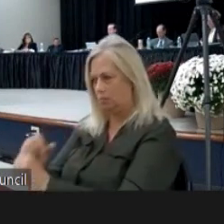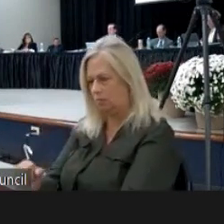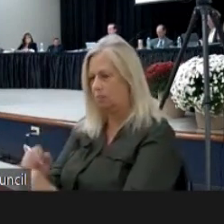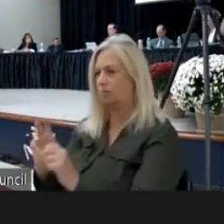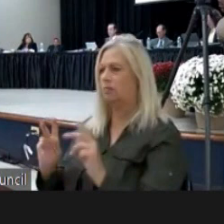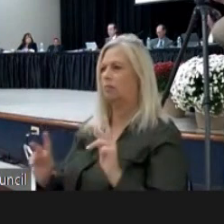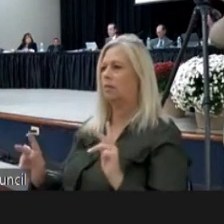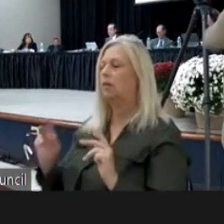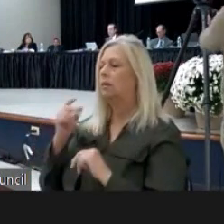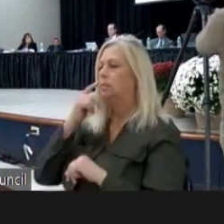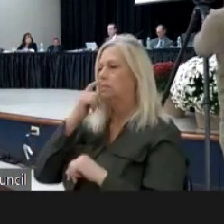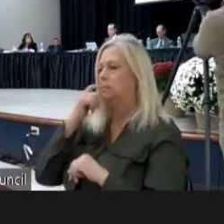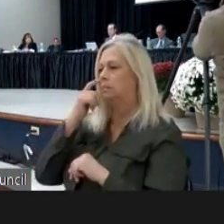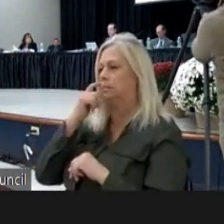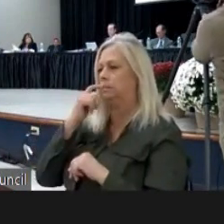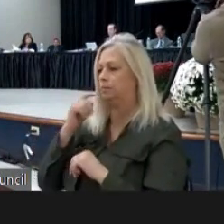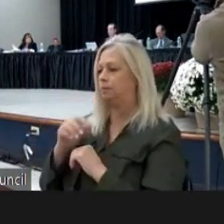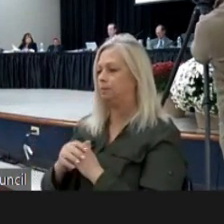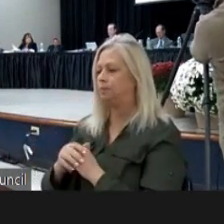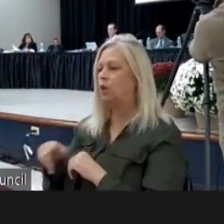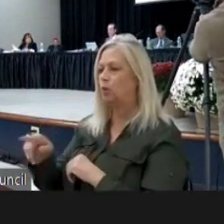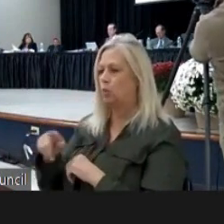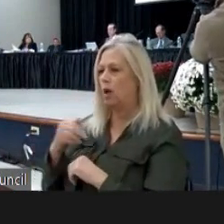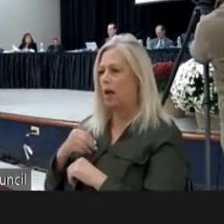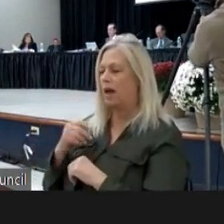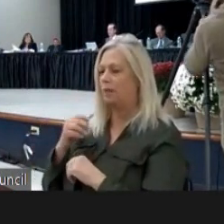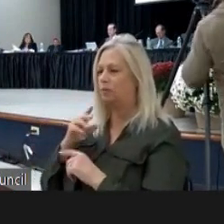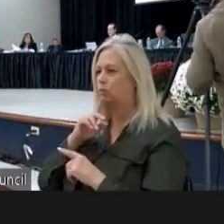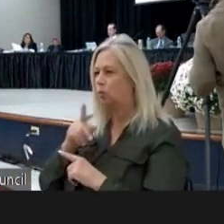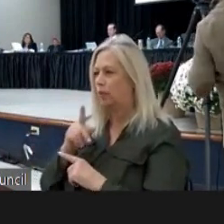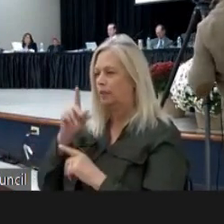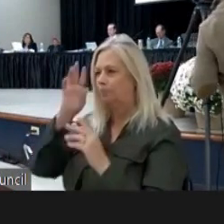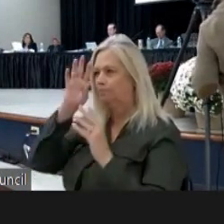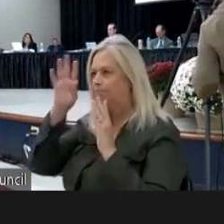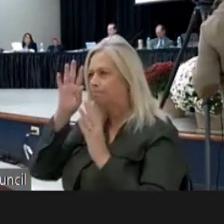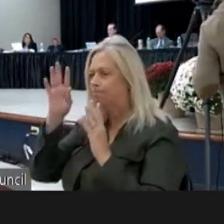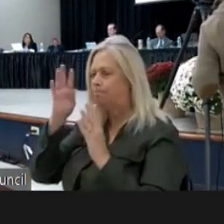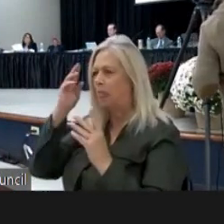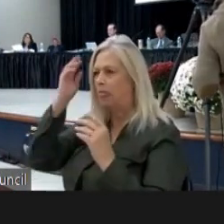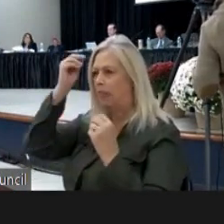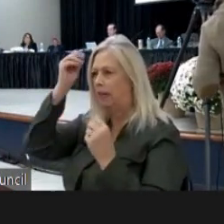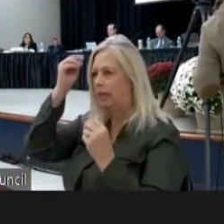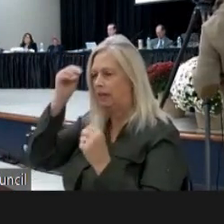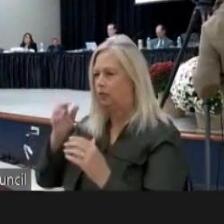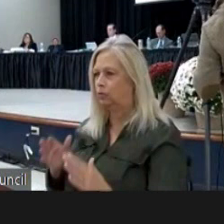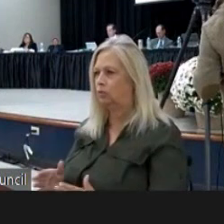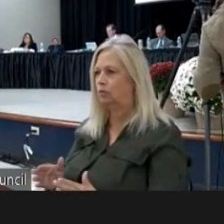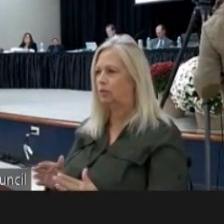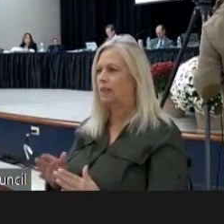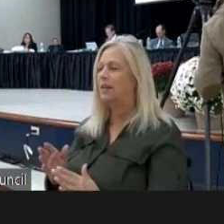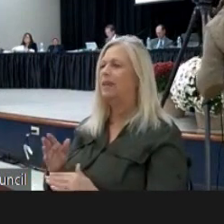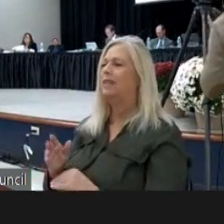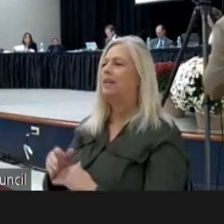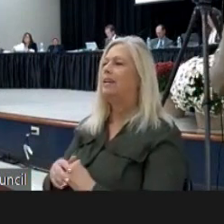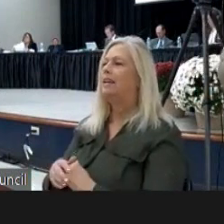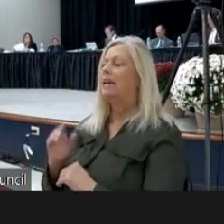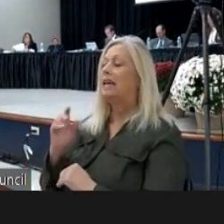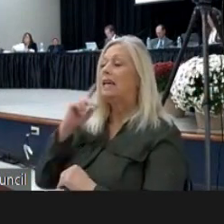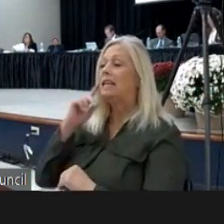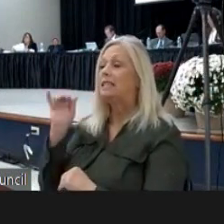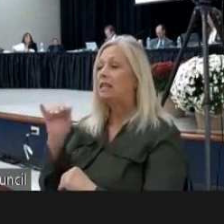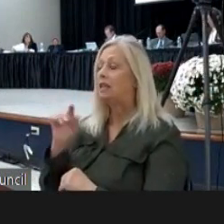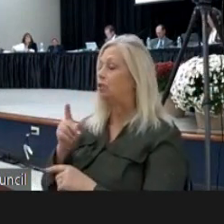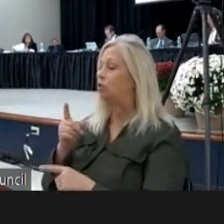lot of creative strategic thinkers to ensure that we have that is going to be important, but that sounds like right on track.